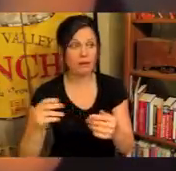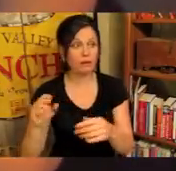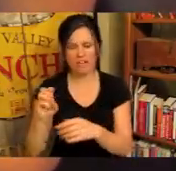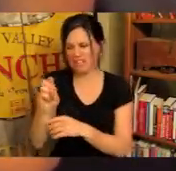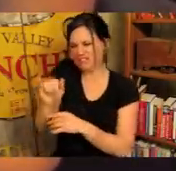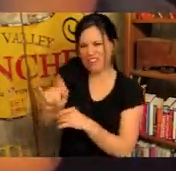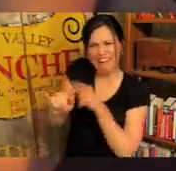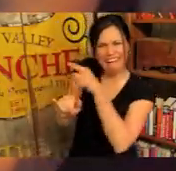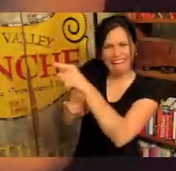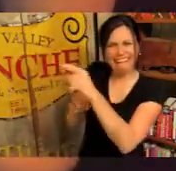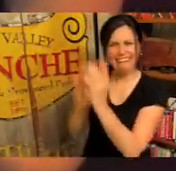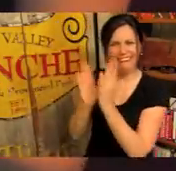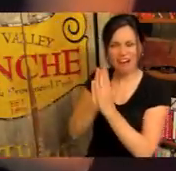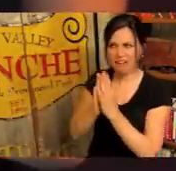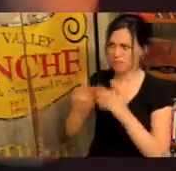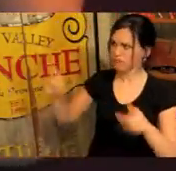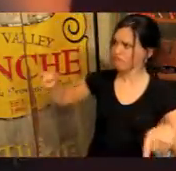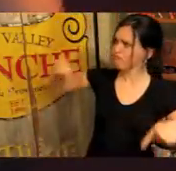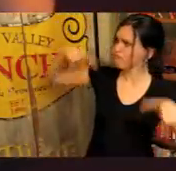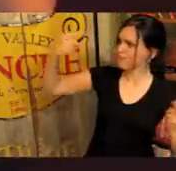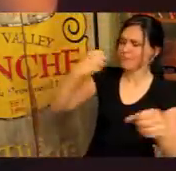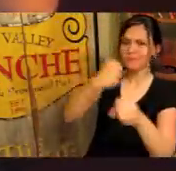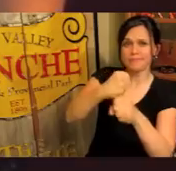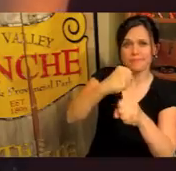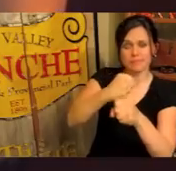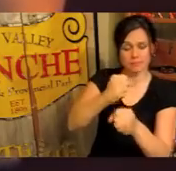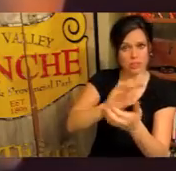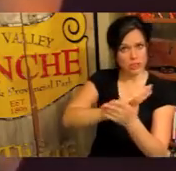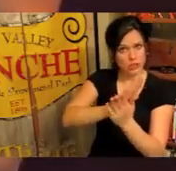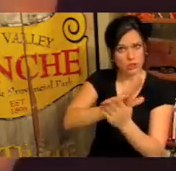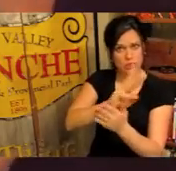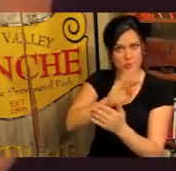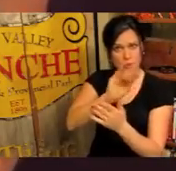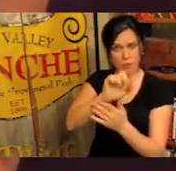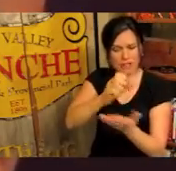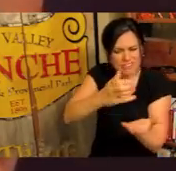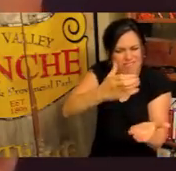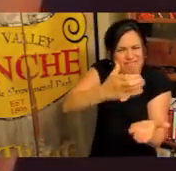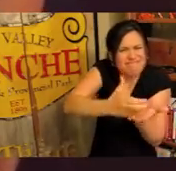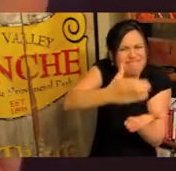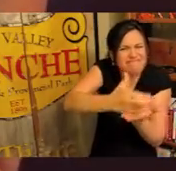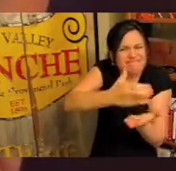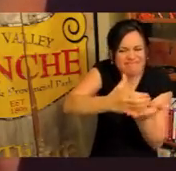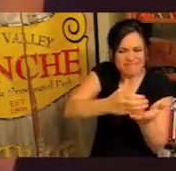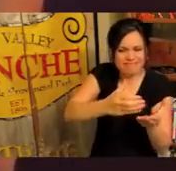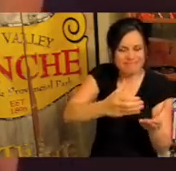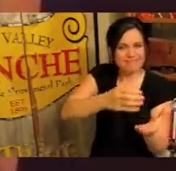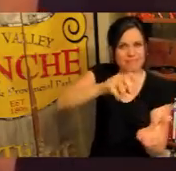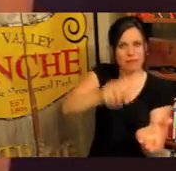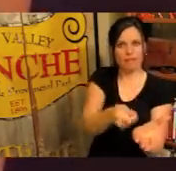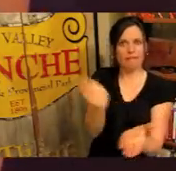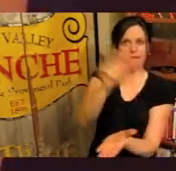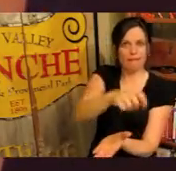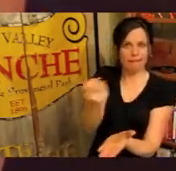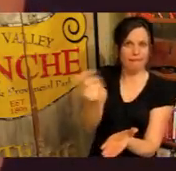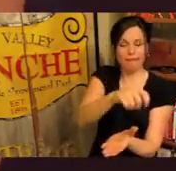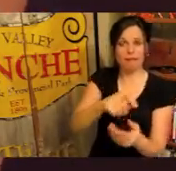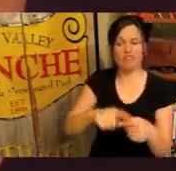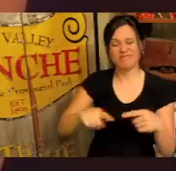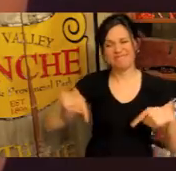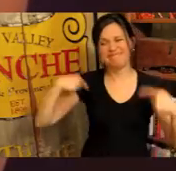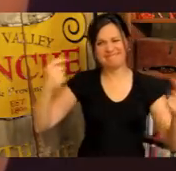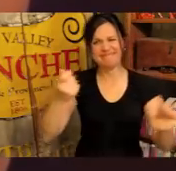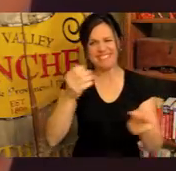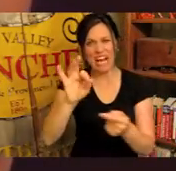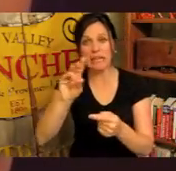they've always kind of done them with cheese whiz, right? Or else a sharp cheddar or something, or? Yeah, I think Or a since the processed 70s. cheese of